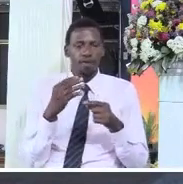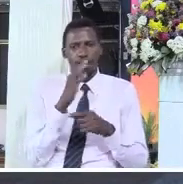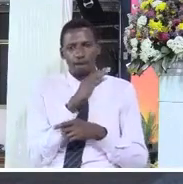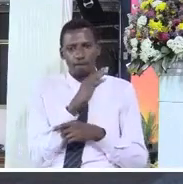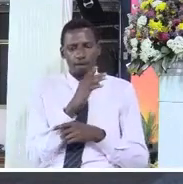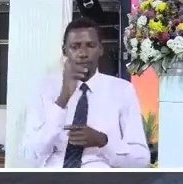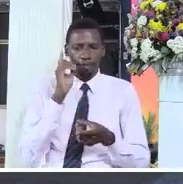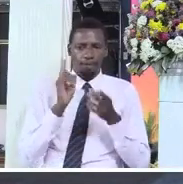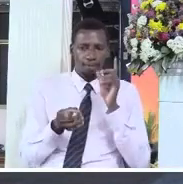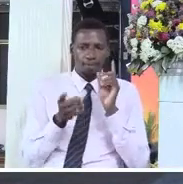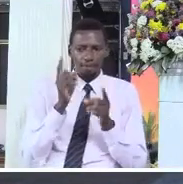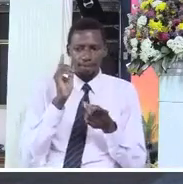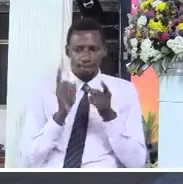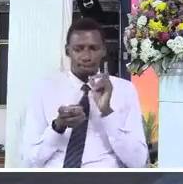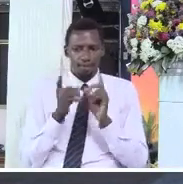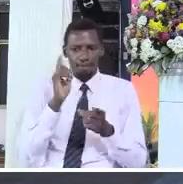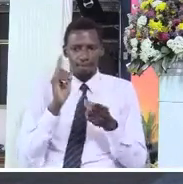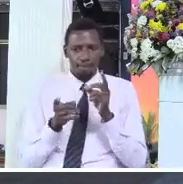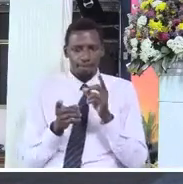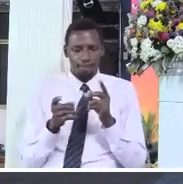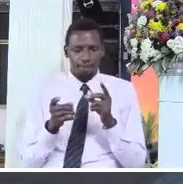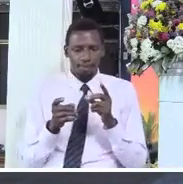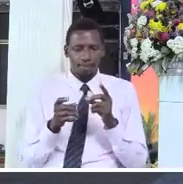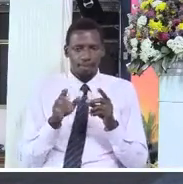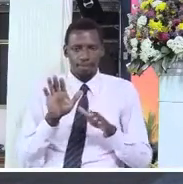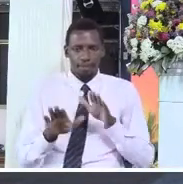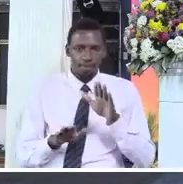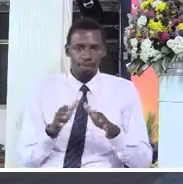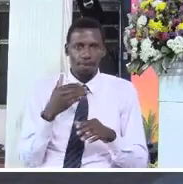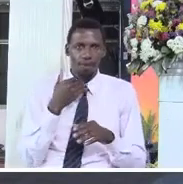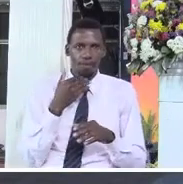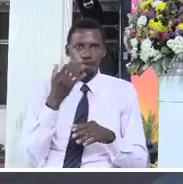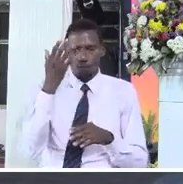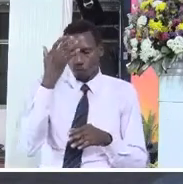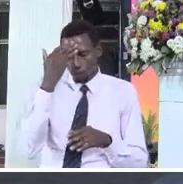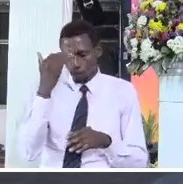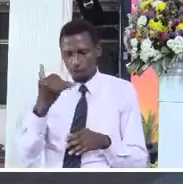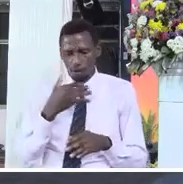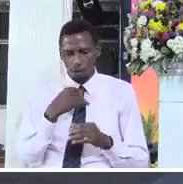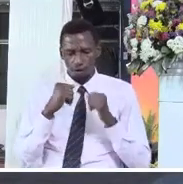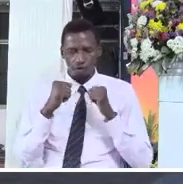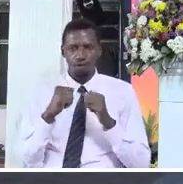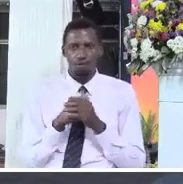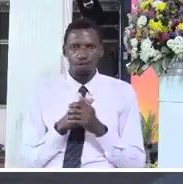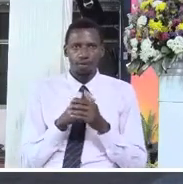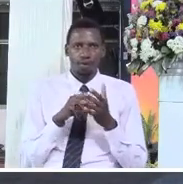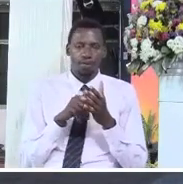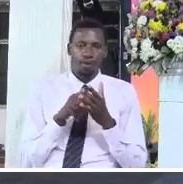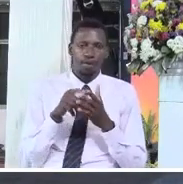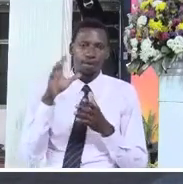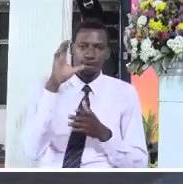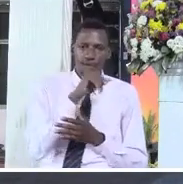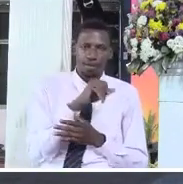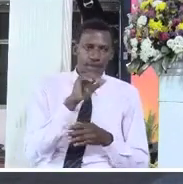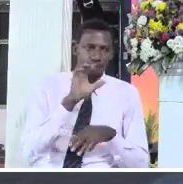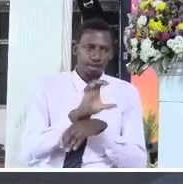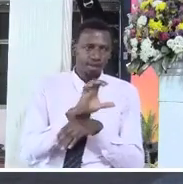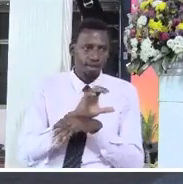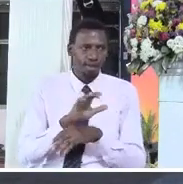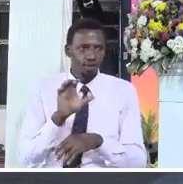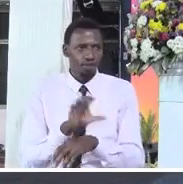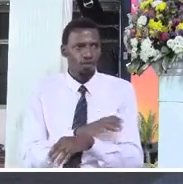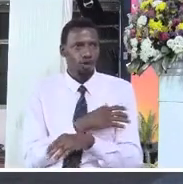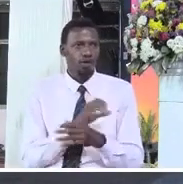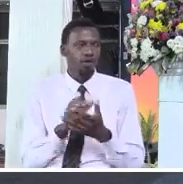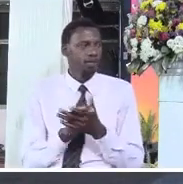to the main road, barefoot, because you want to be strong. So you end up missing church choir. I